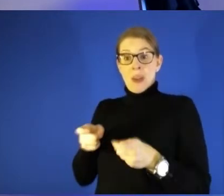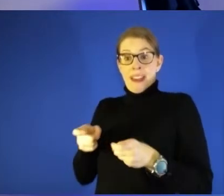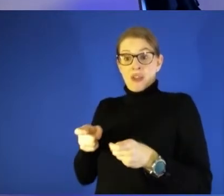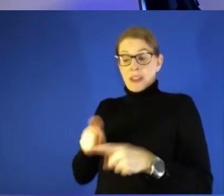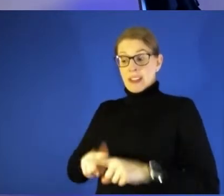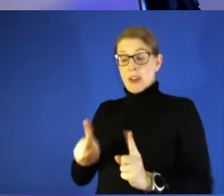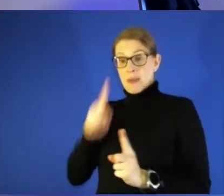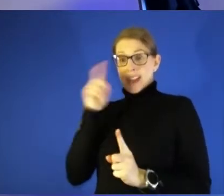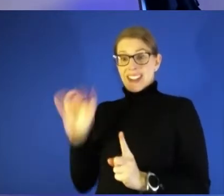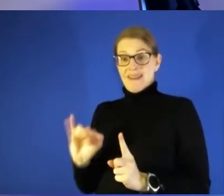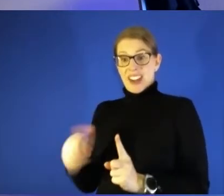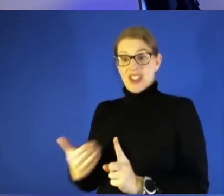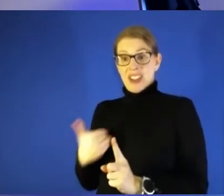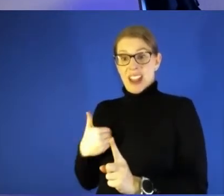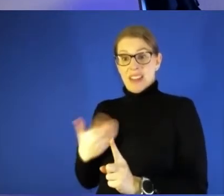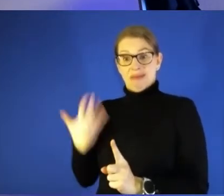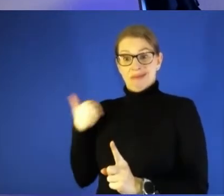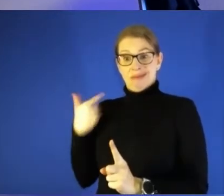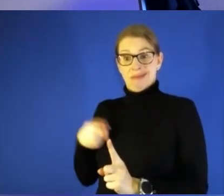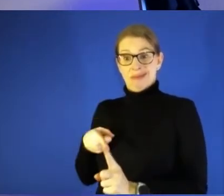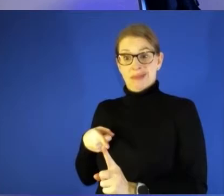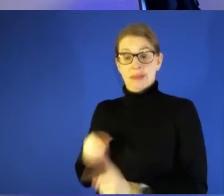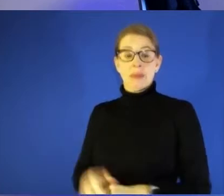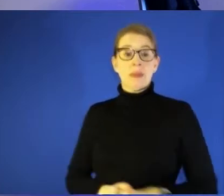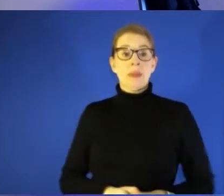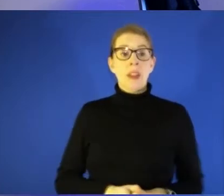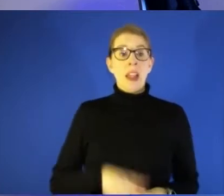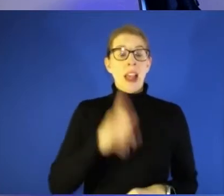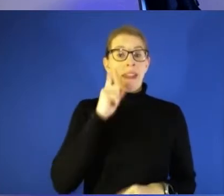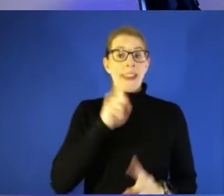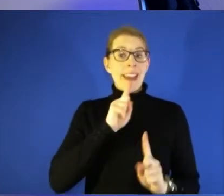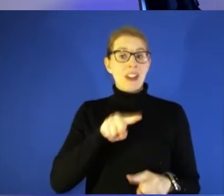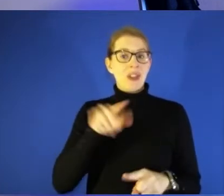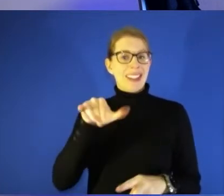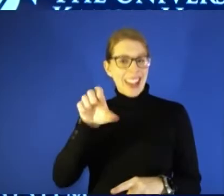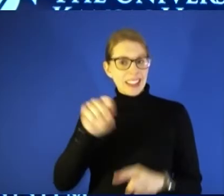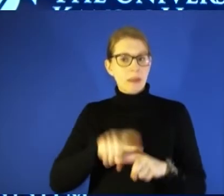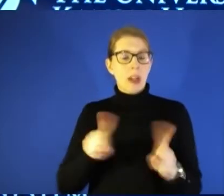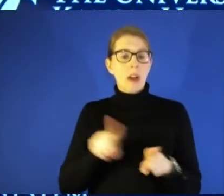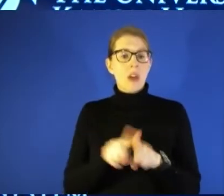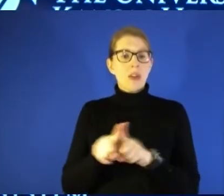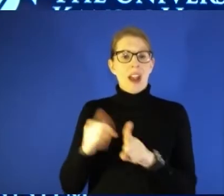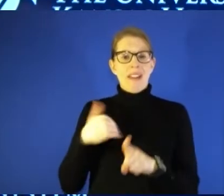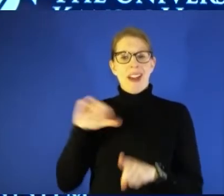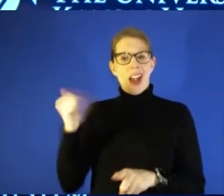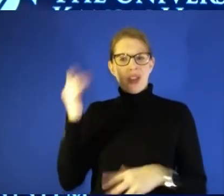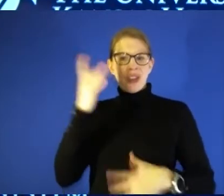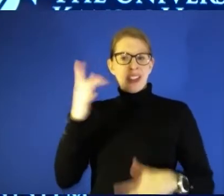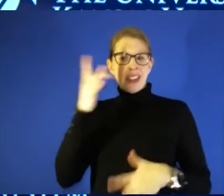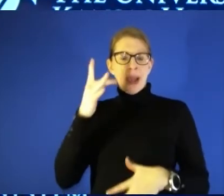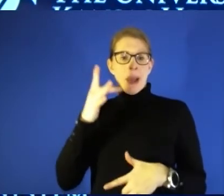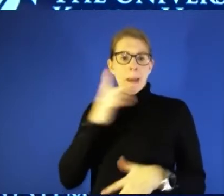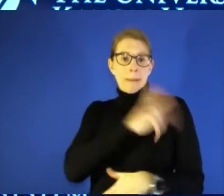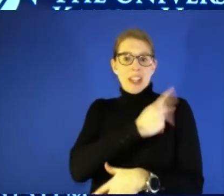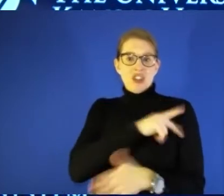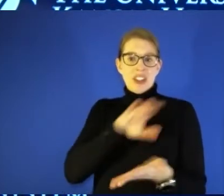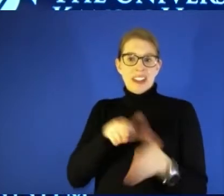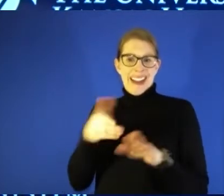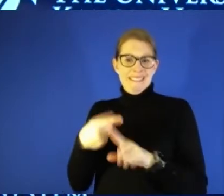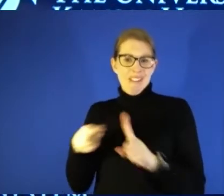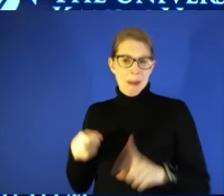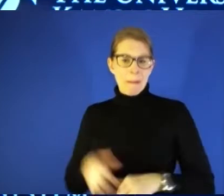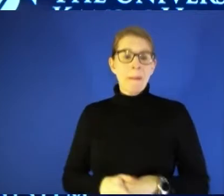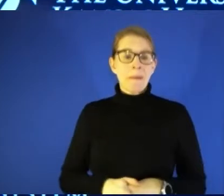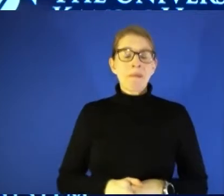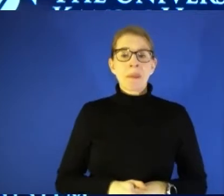infection? So I think the answer to that is yes, but we also have other diseases that patients die of. So it's basically